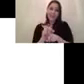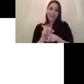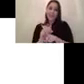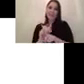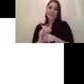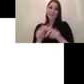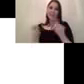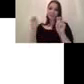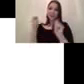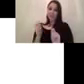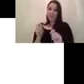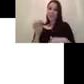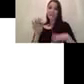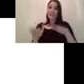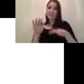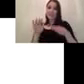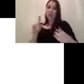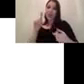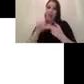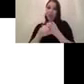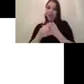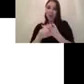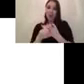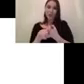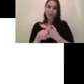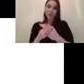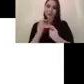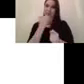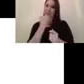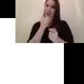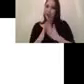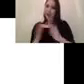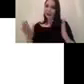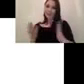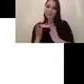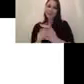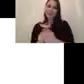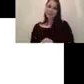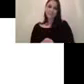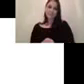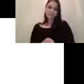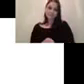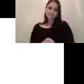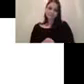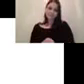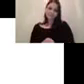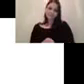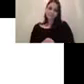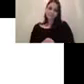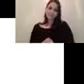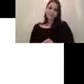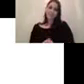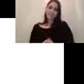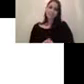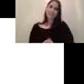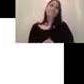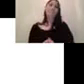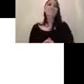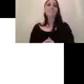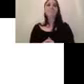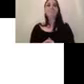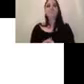similar to the anchor size and aspect ratio that you predefined. So this kind of is